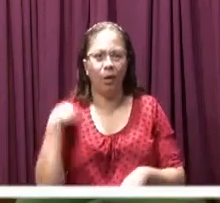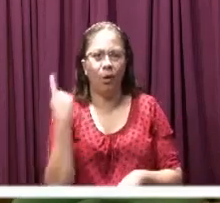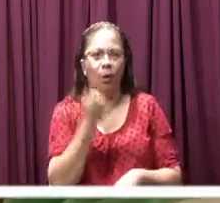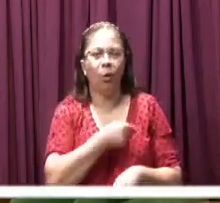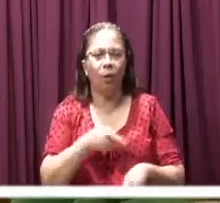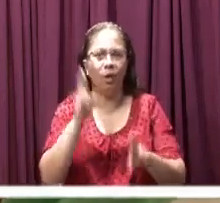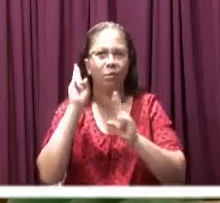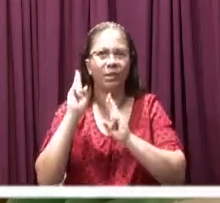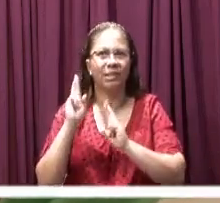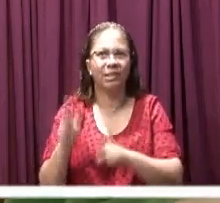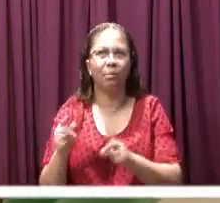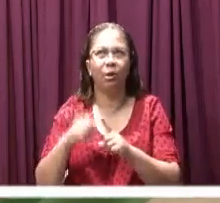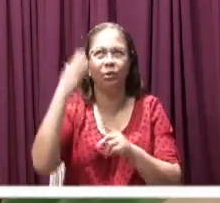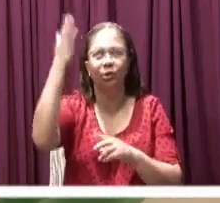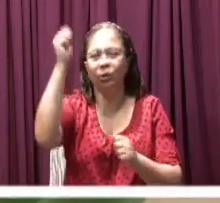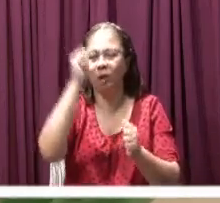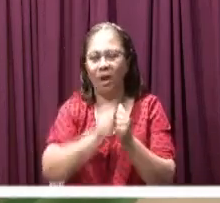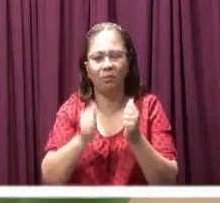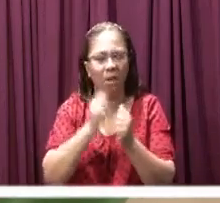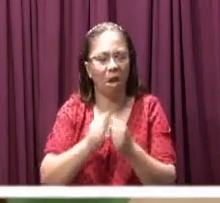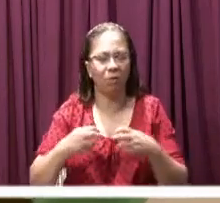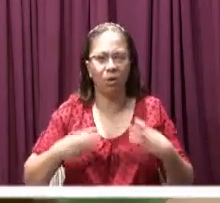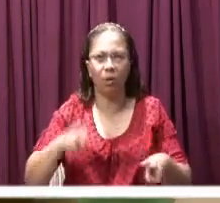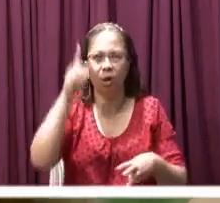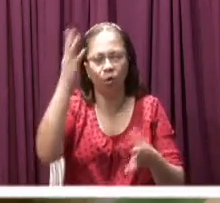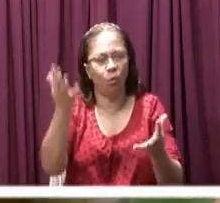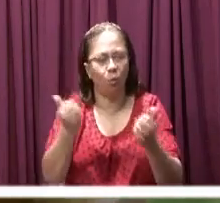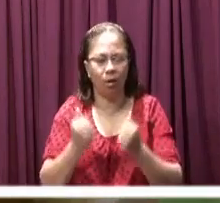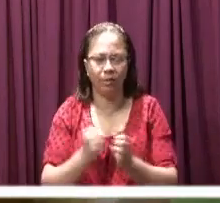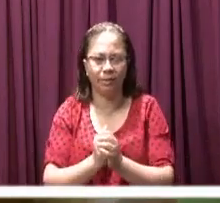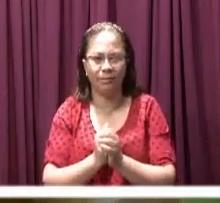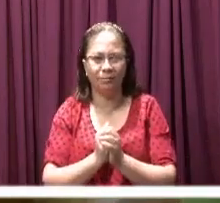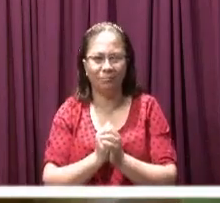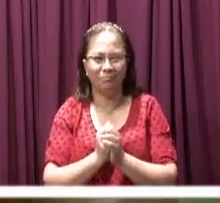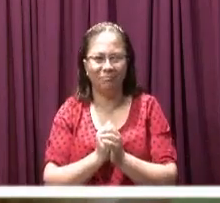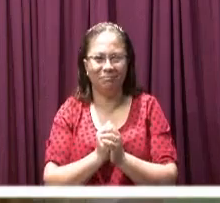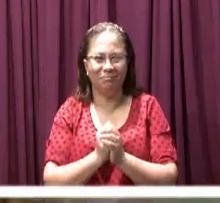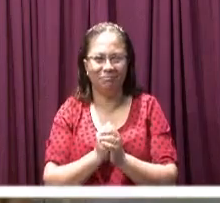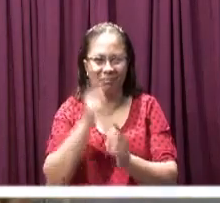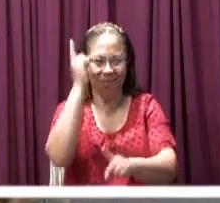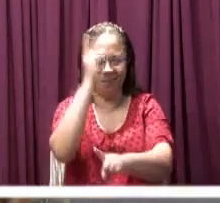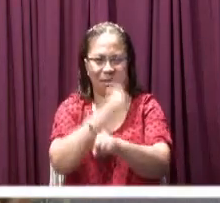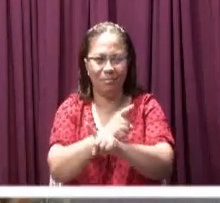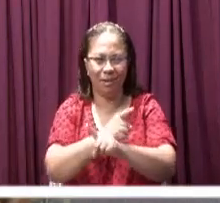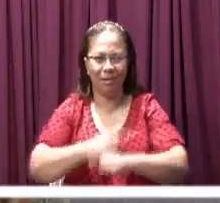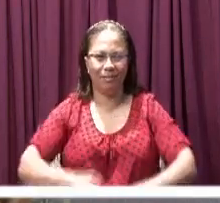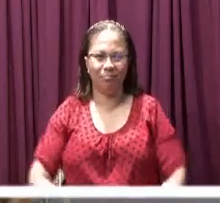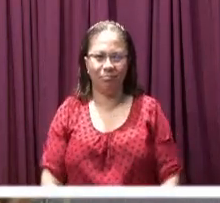respond to you in every way that you ask of us. Amen.